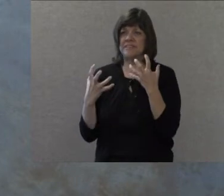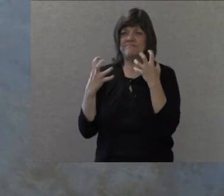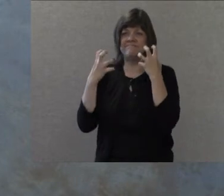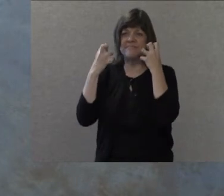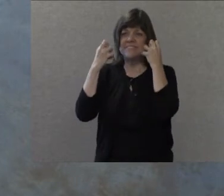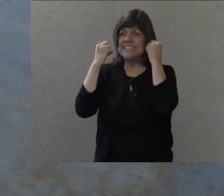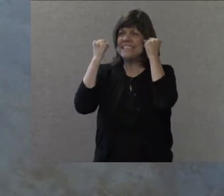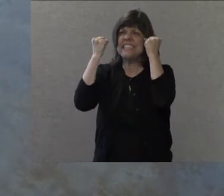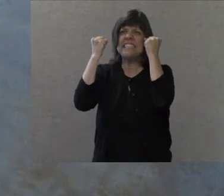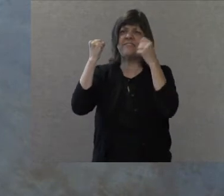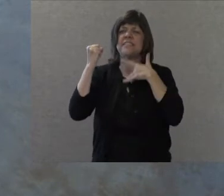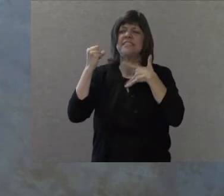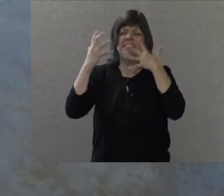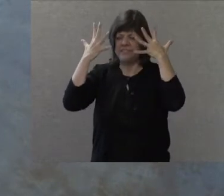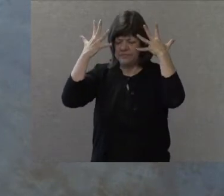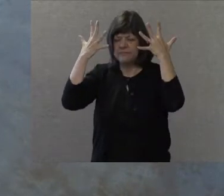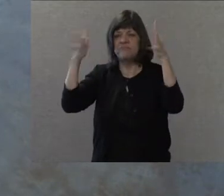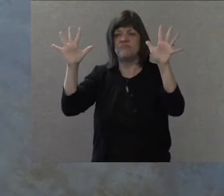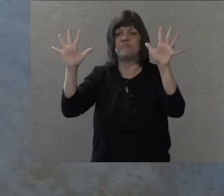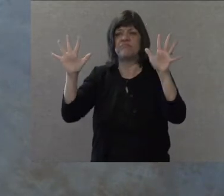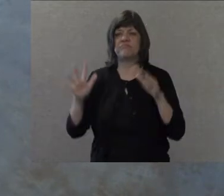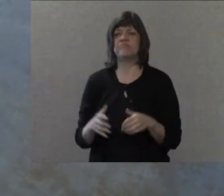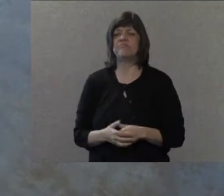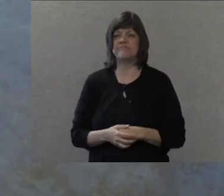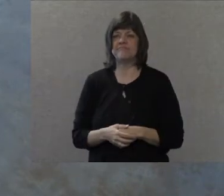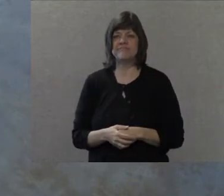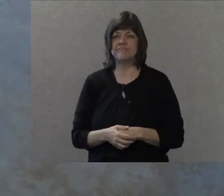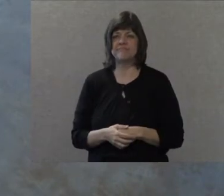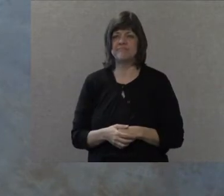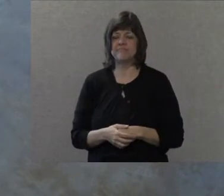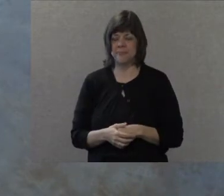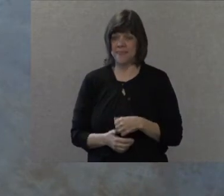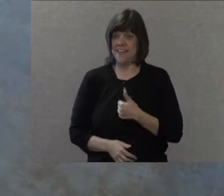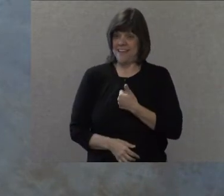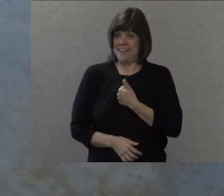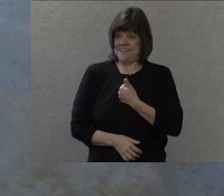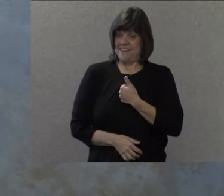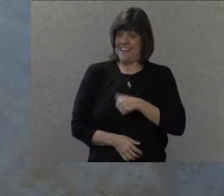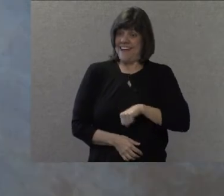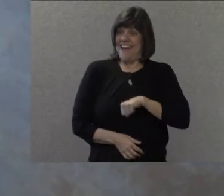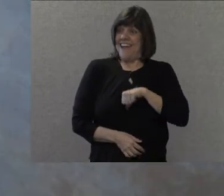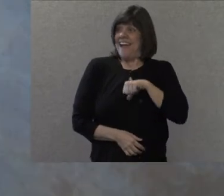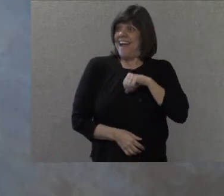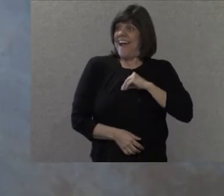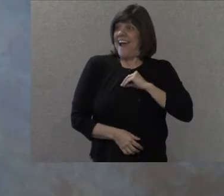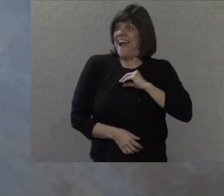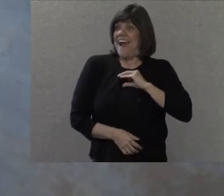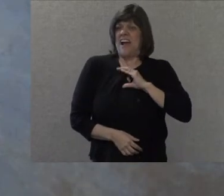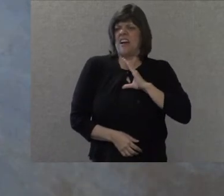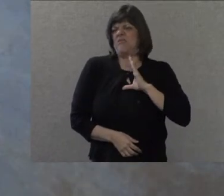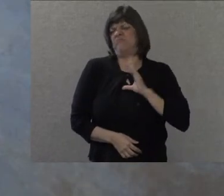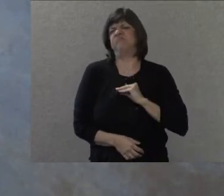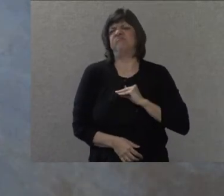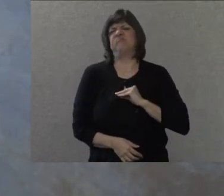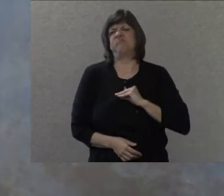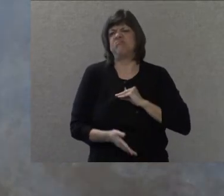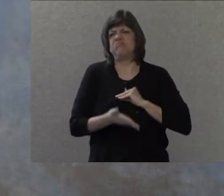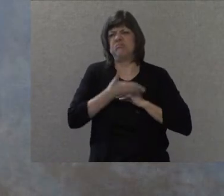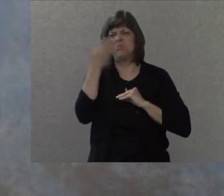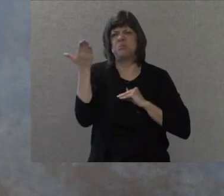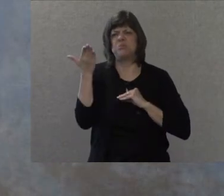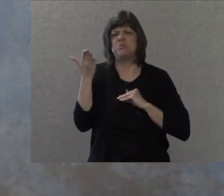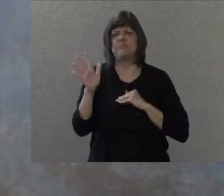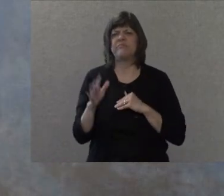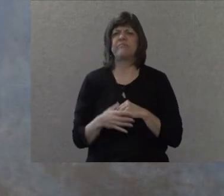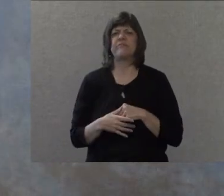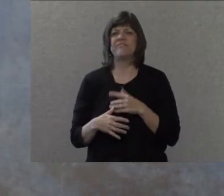it hurts you all. It hurts you really bad. You feel bad. You look bad. Low self-esteem.